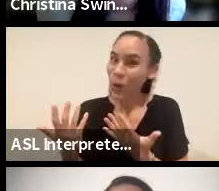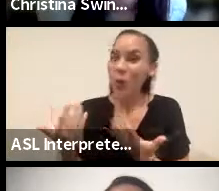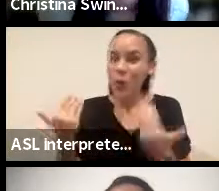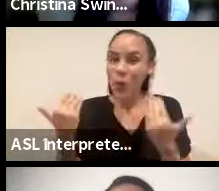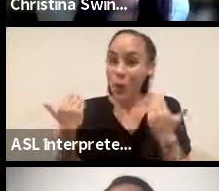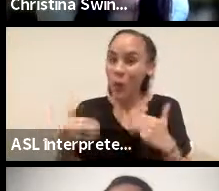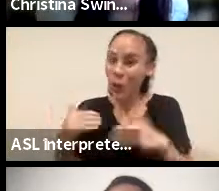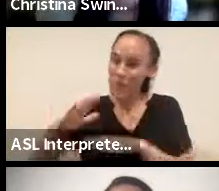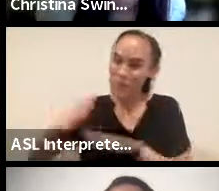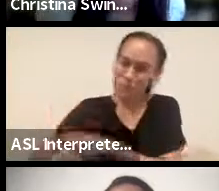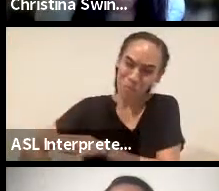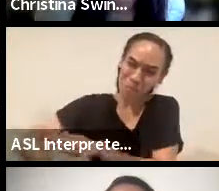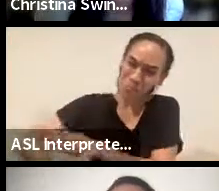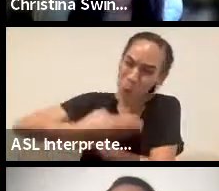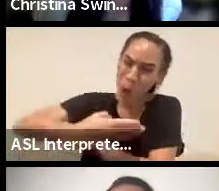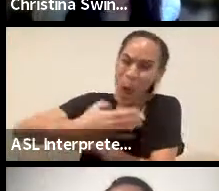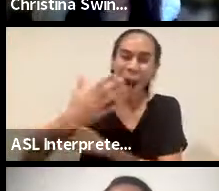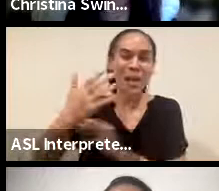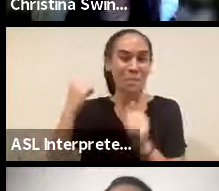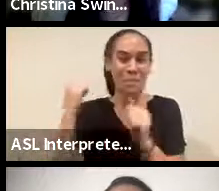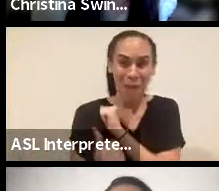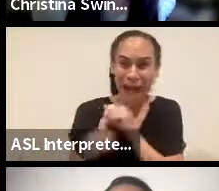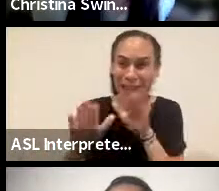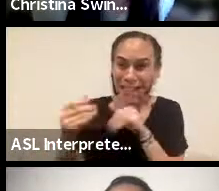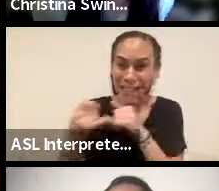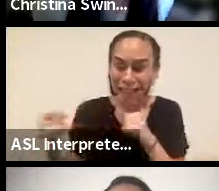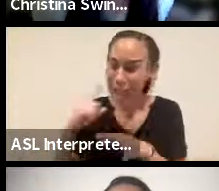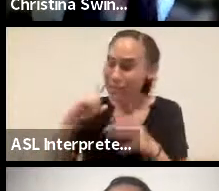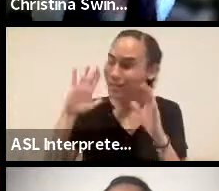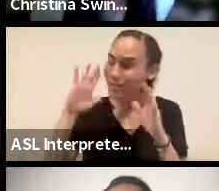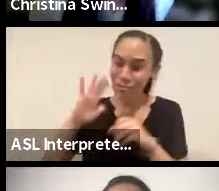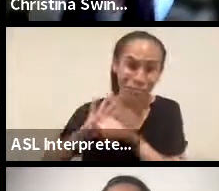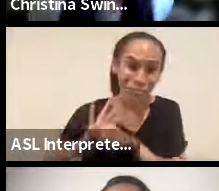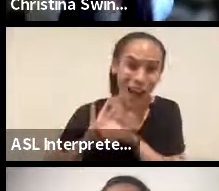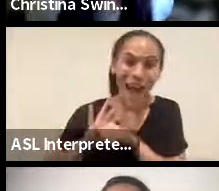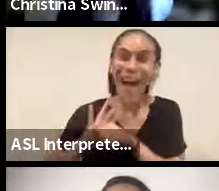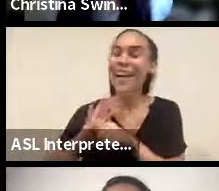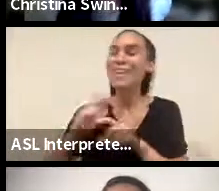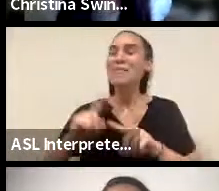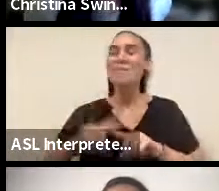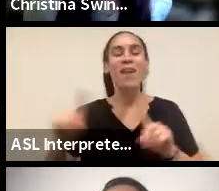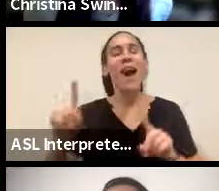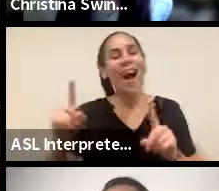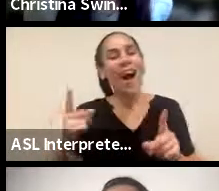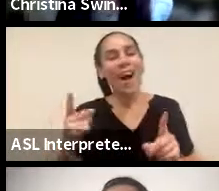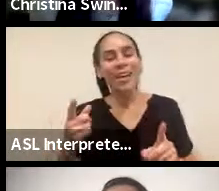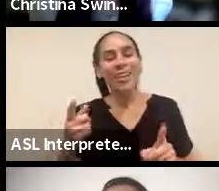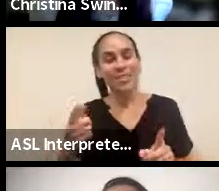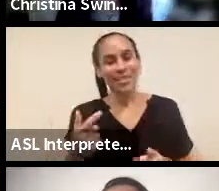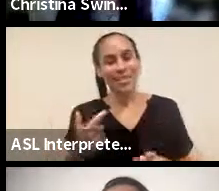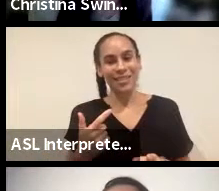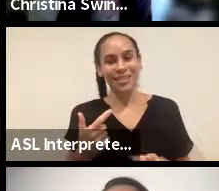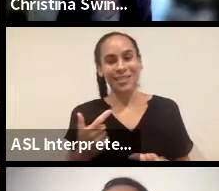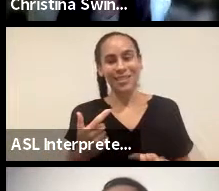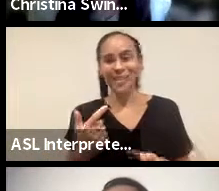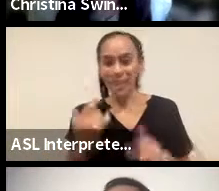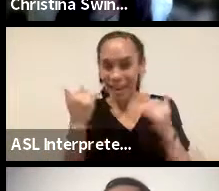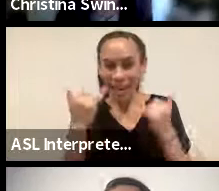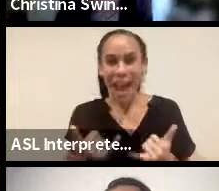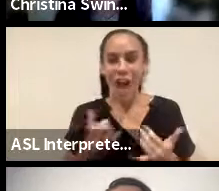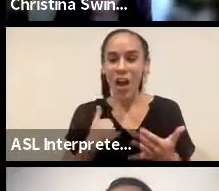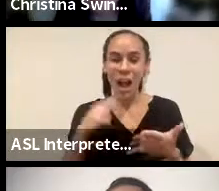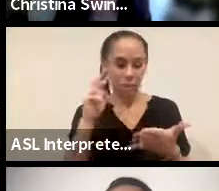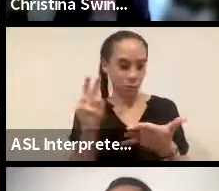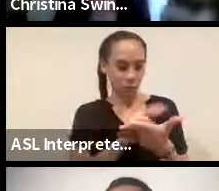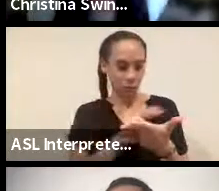hours of the morning against deadlines, which was stressful. It gave me the opportunity to read this book like from back to front and front to